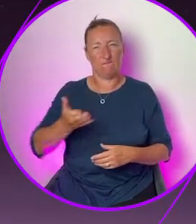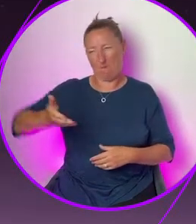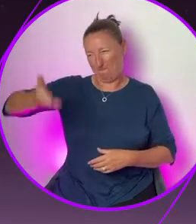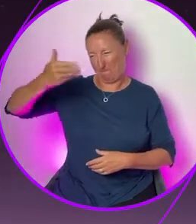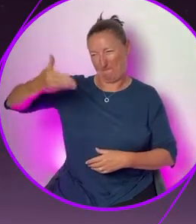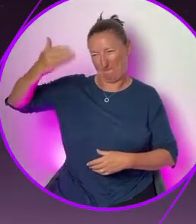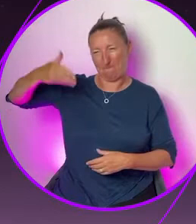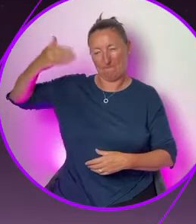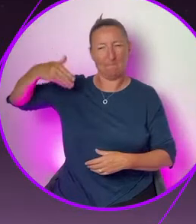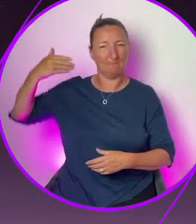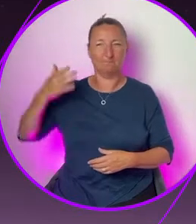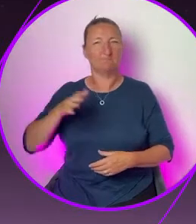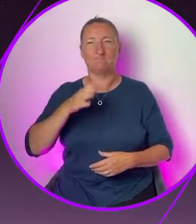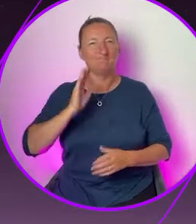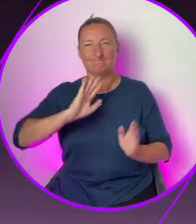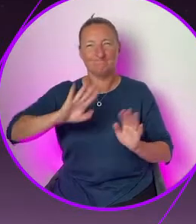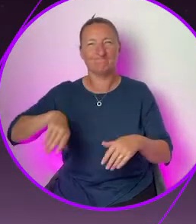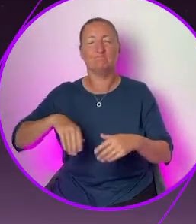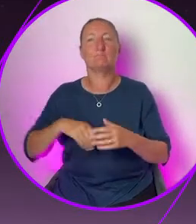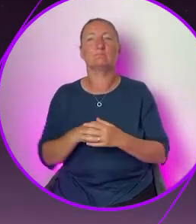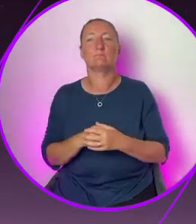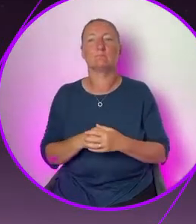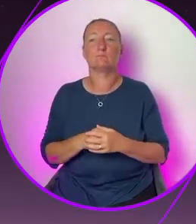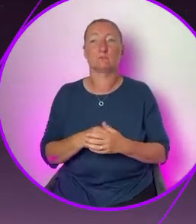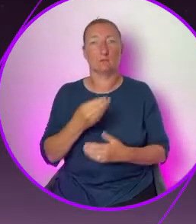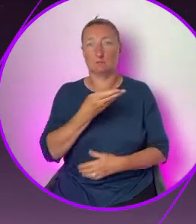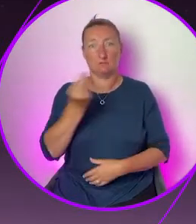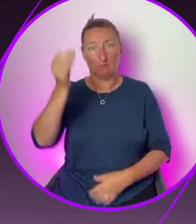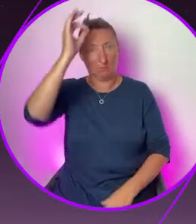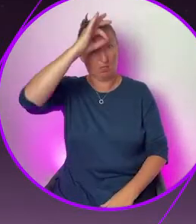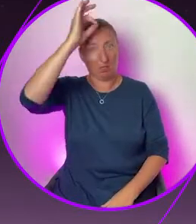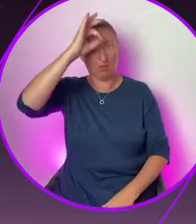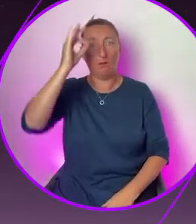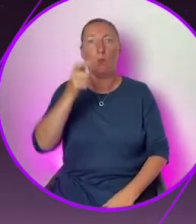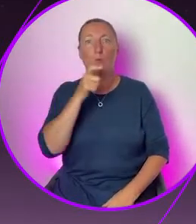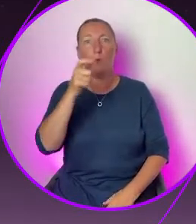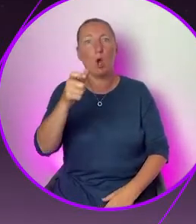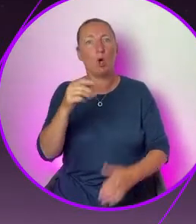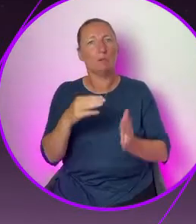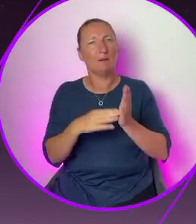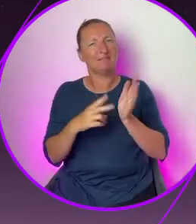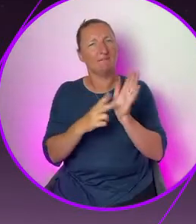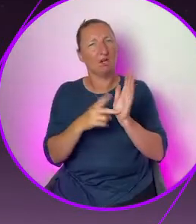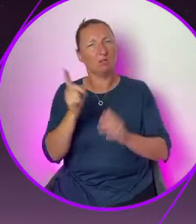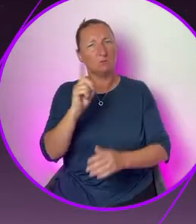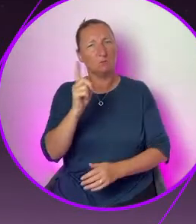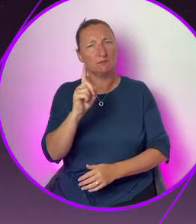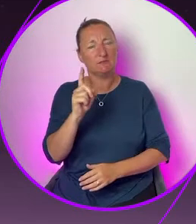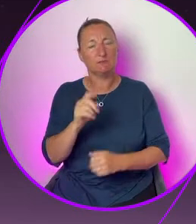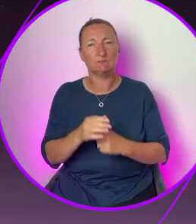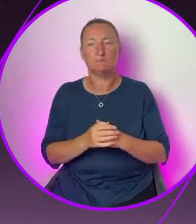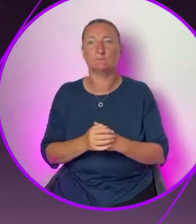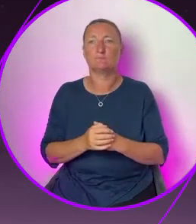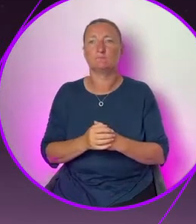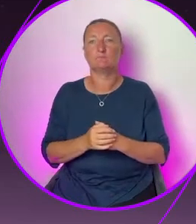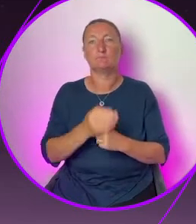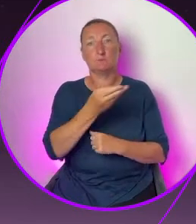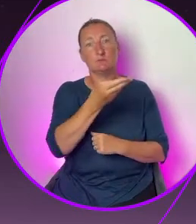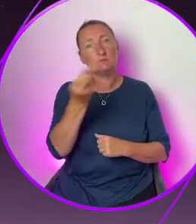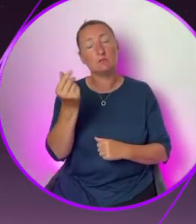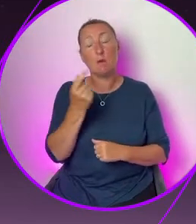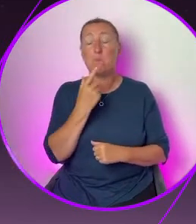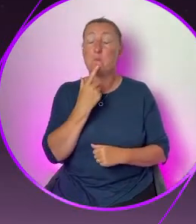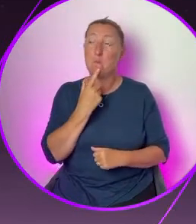era, and others have not even heard of it. Yet there were also some that thought that it was an interesting term to